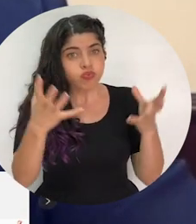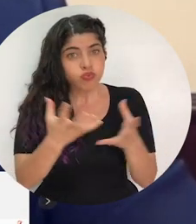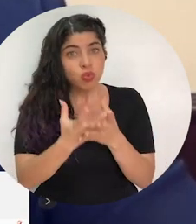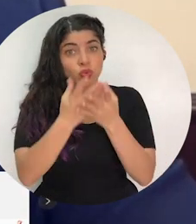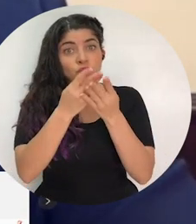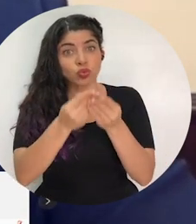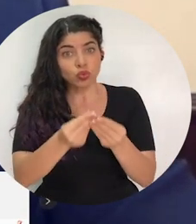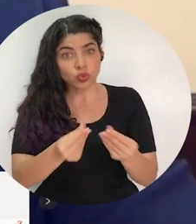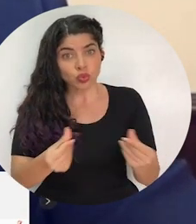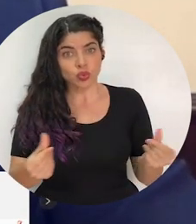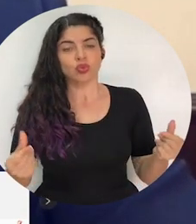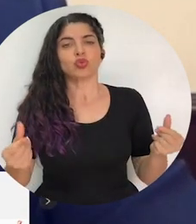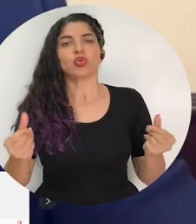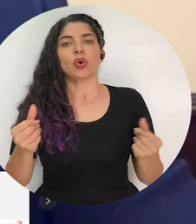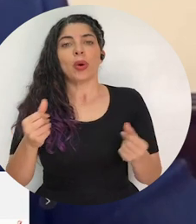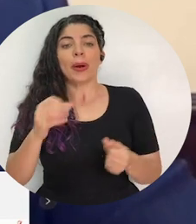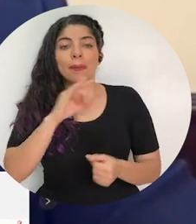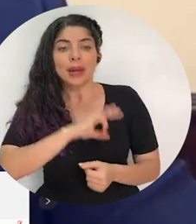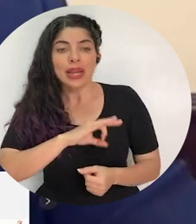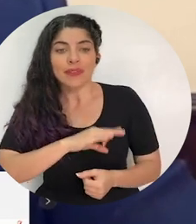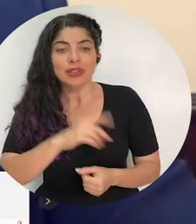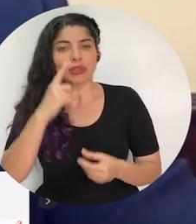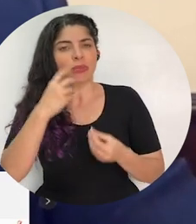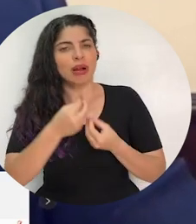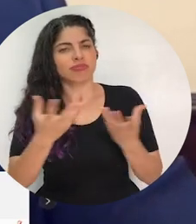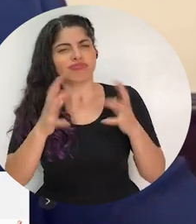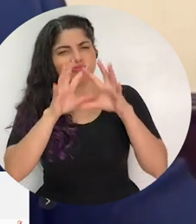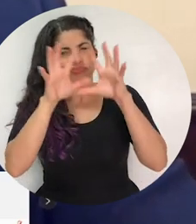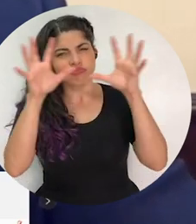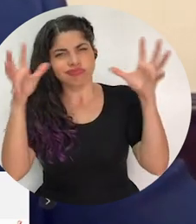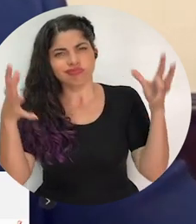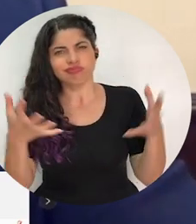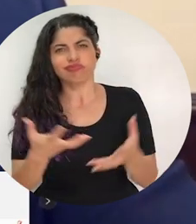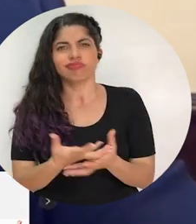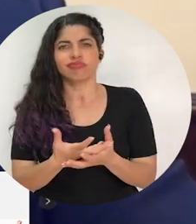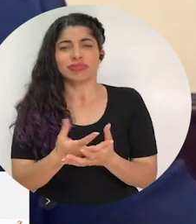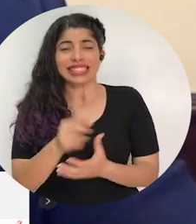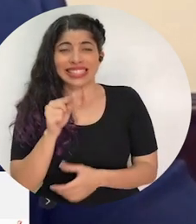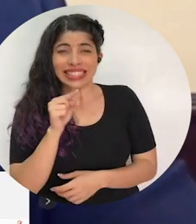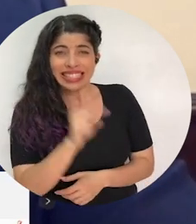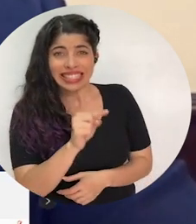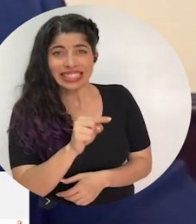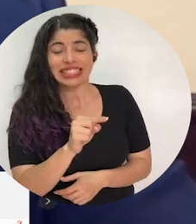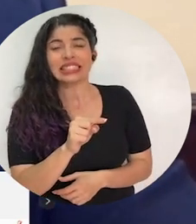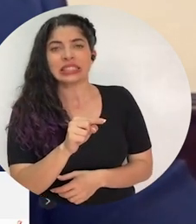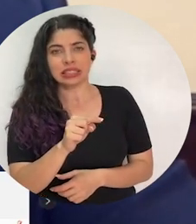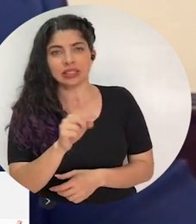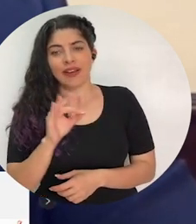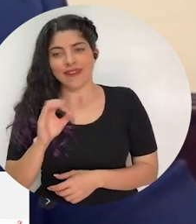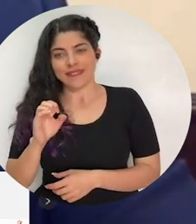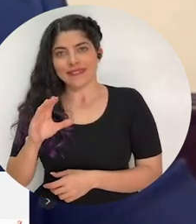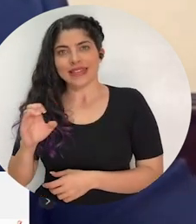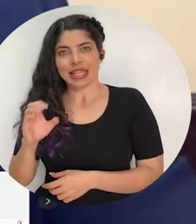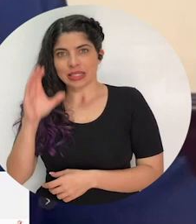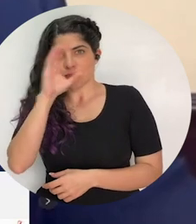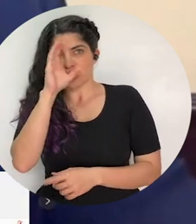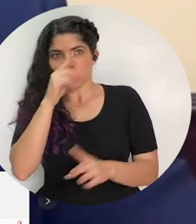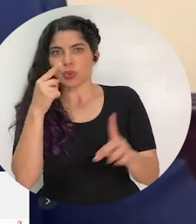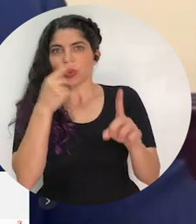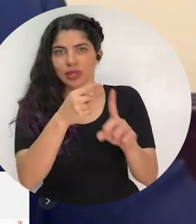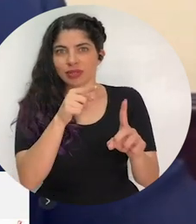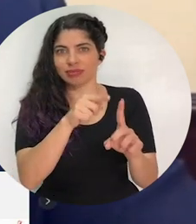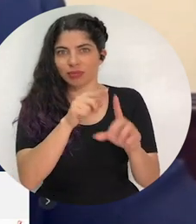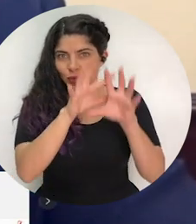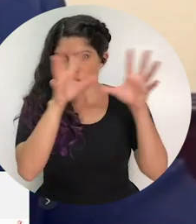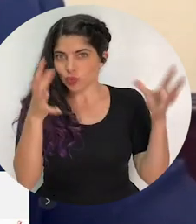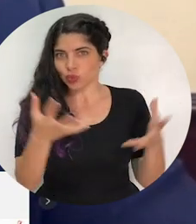regional or global solutions and well-being across the globe. That's what